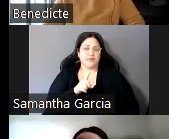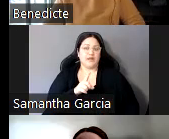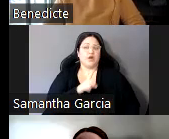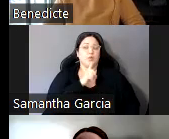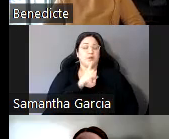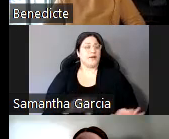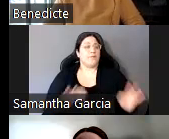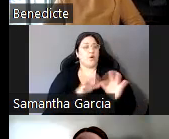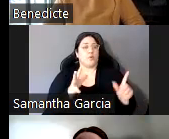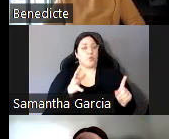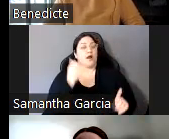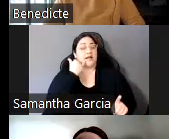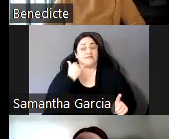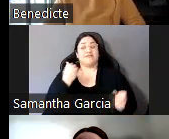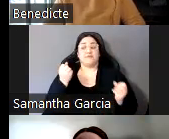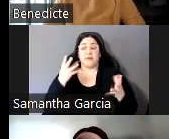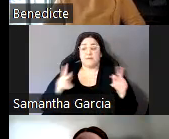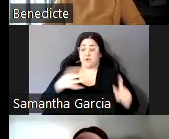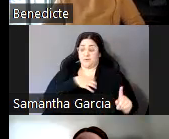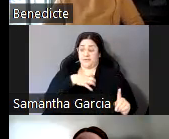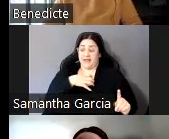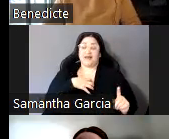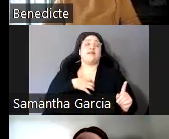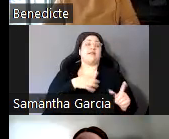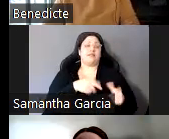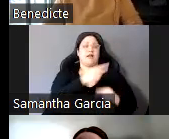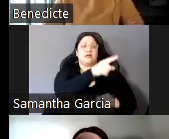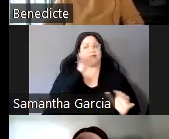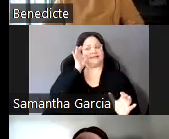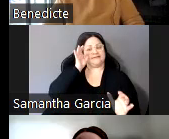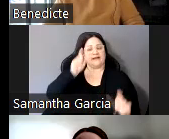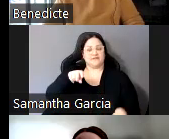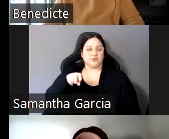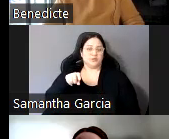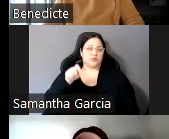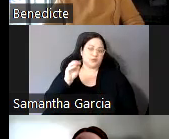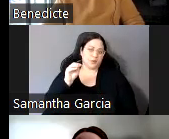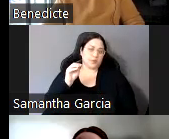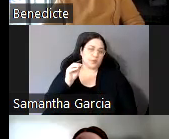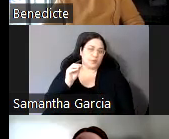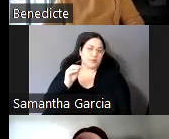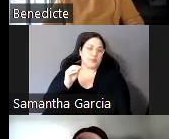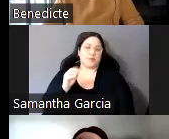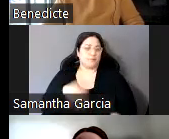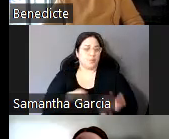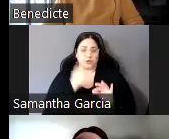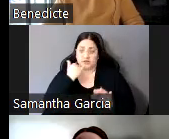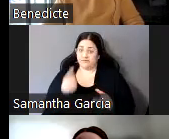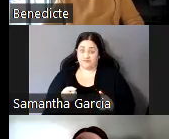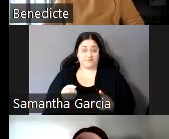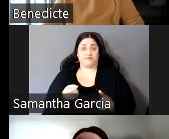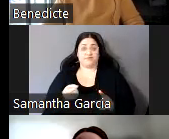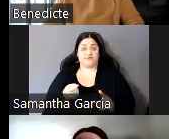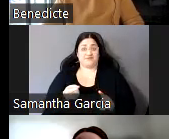not getting the response you want, you can ask to speak with the person's sergeant and move it up to that level or their supervisor. And you know, I